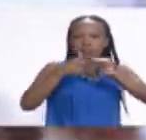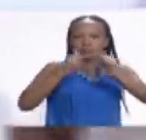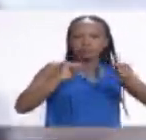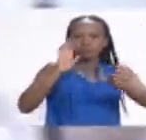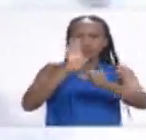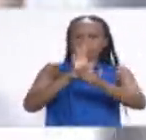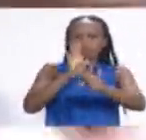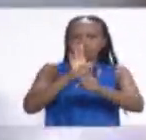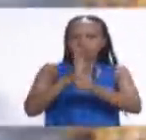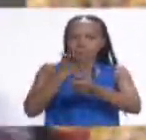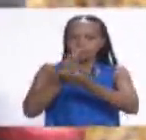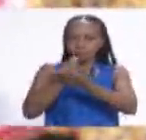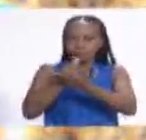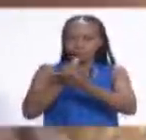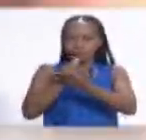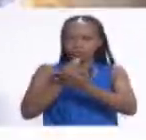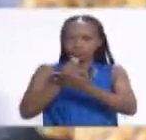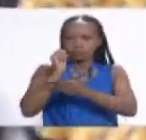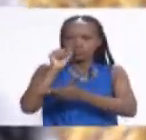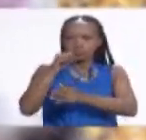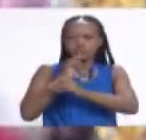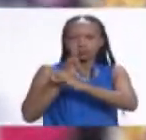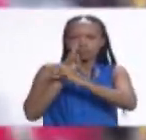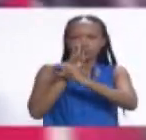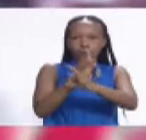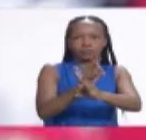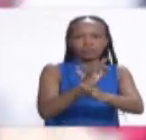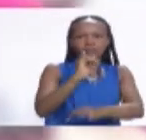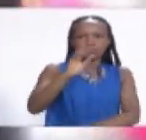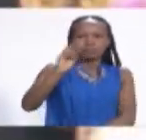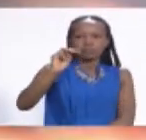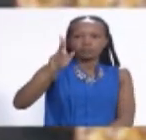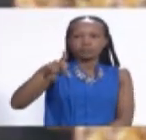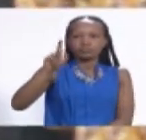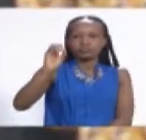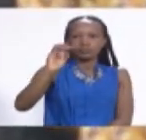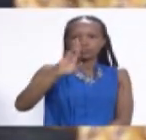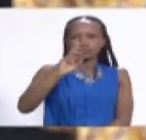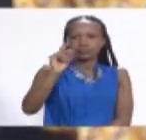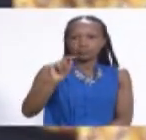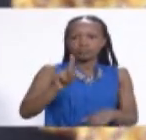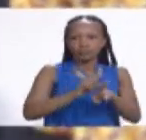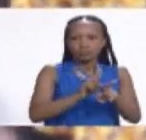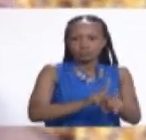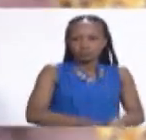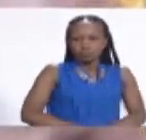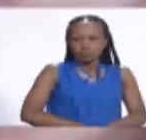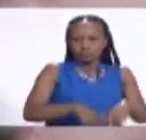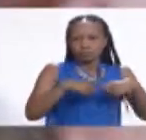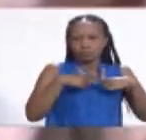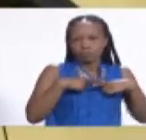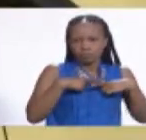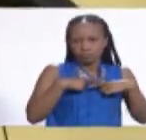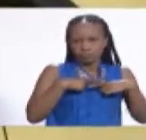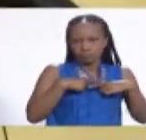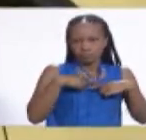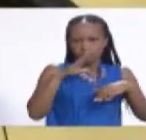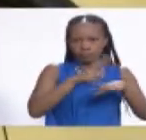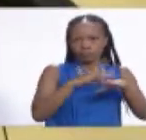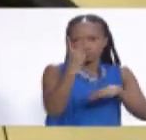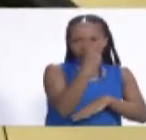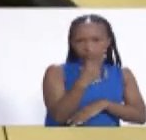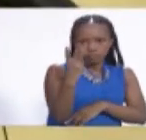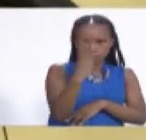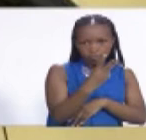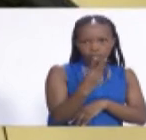currencies, an effect that will push up import cost and eventually the cost of living. On Wednesday,